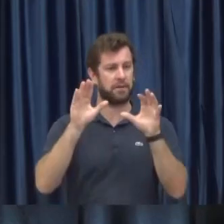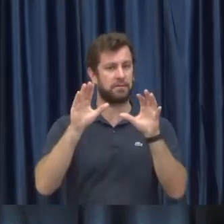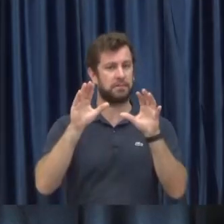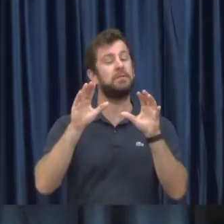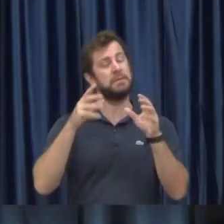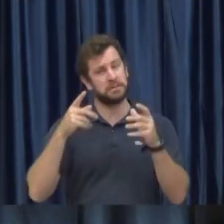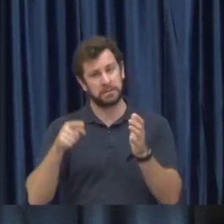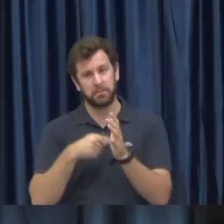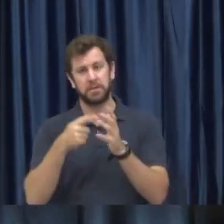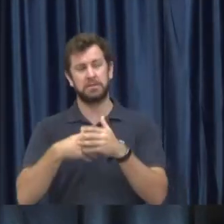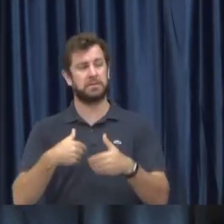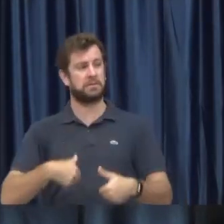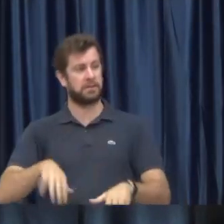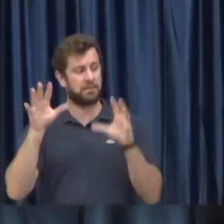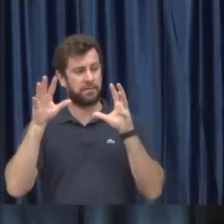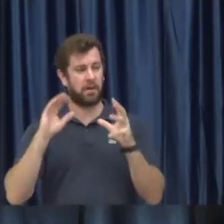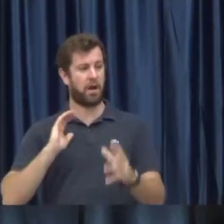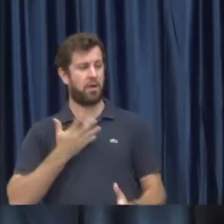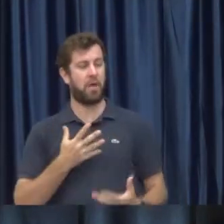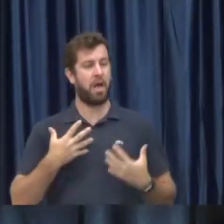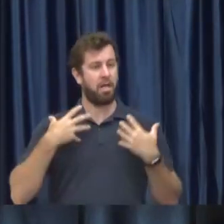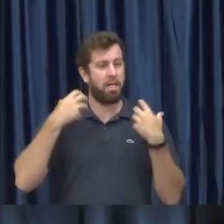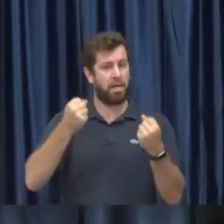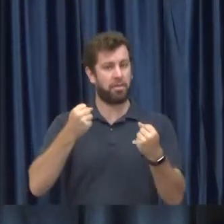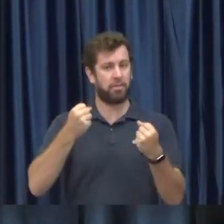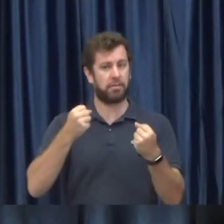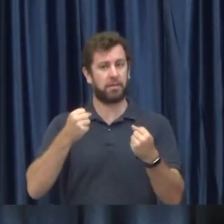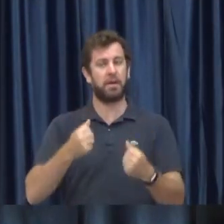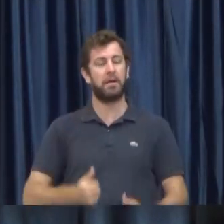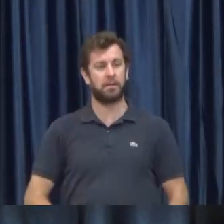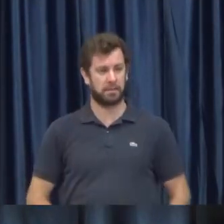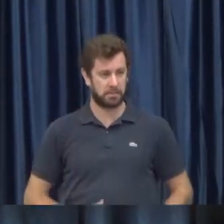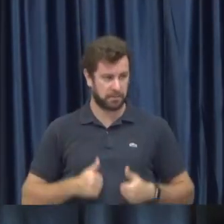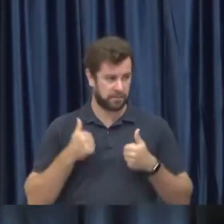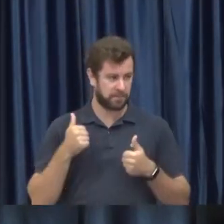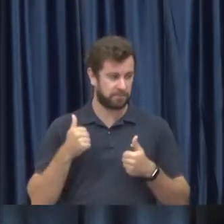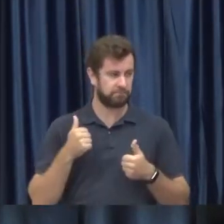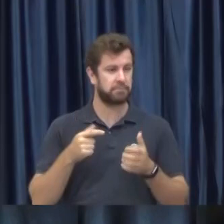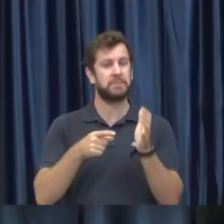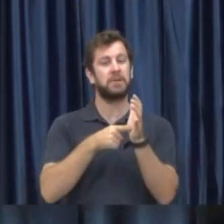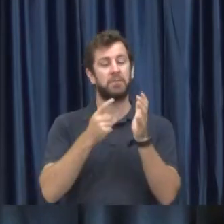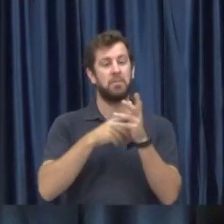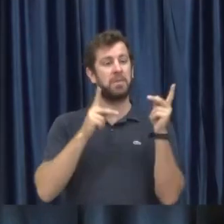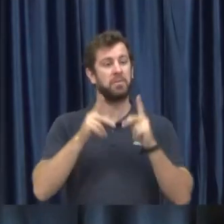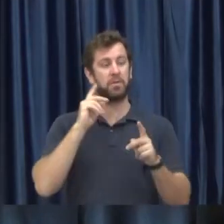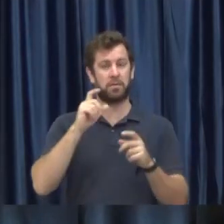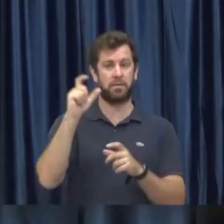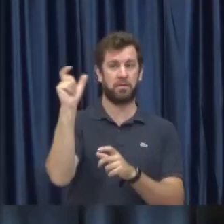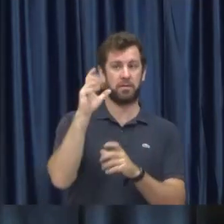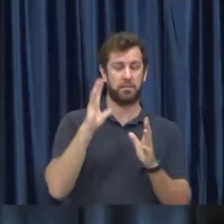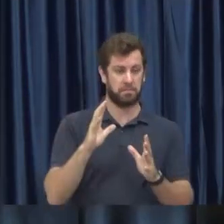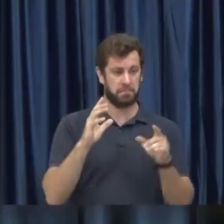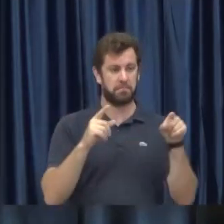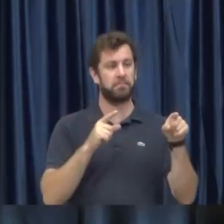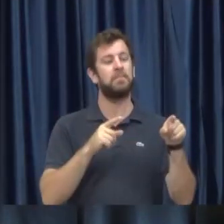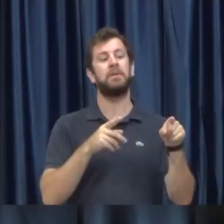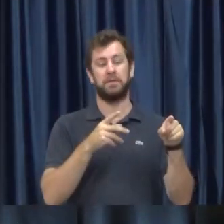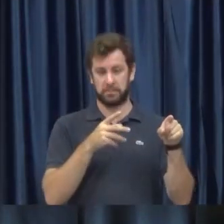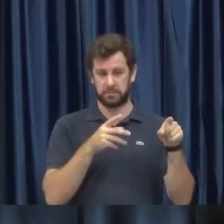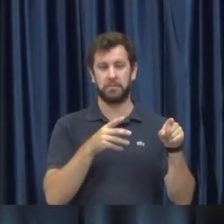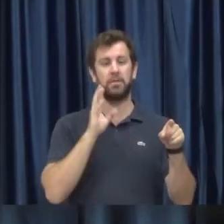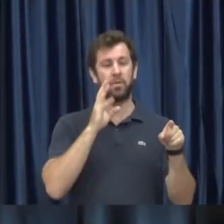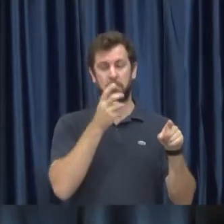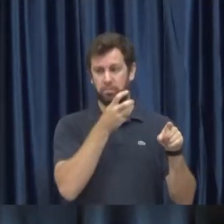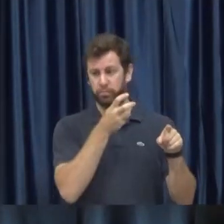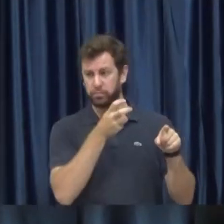life. So Muslims travel from long distances, and some people actually give their life or they die